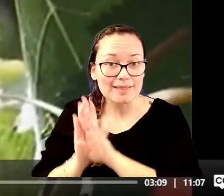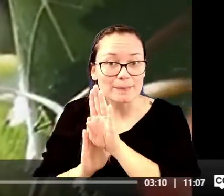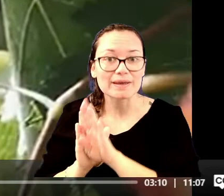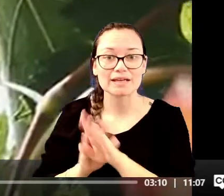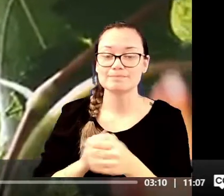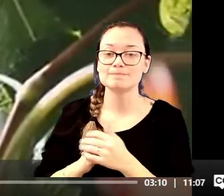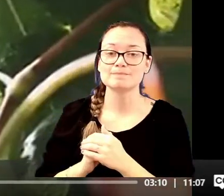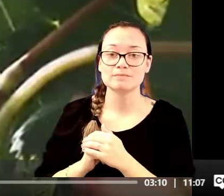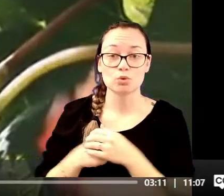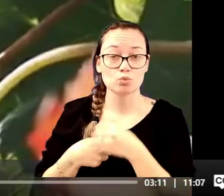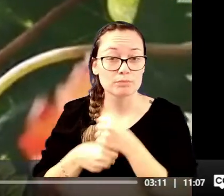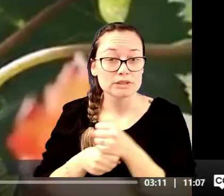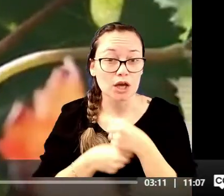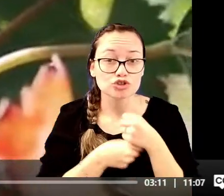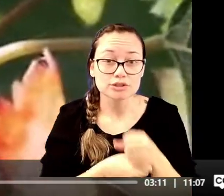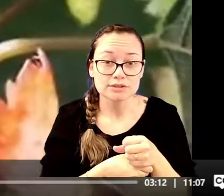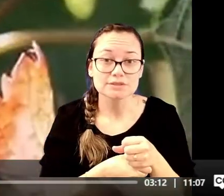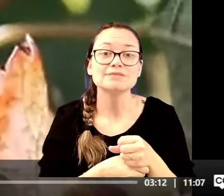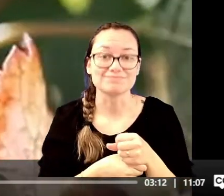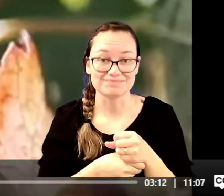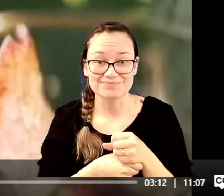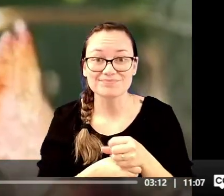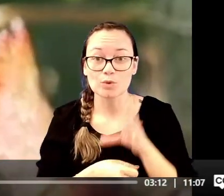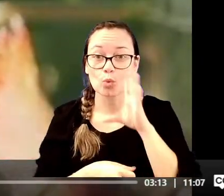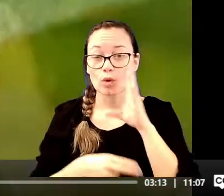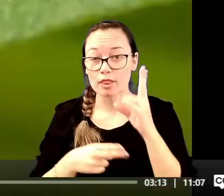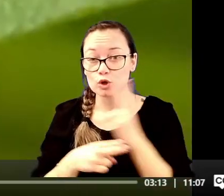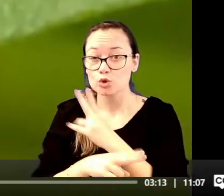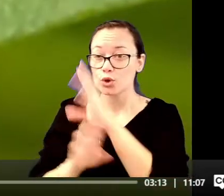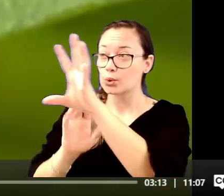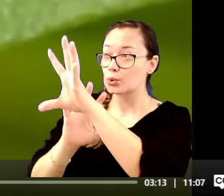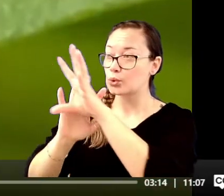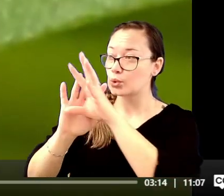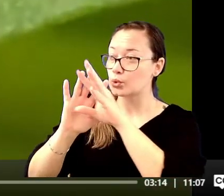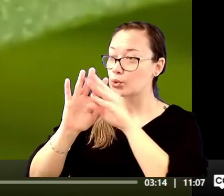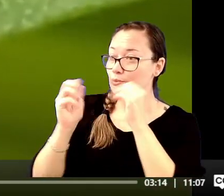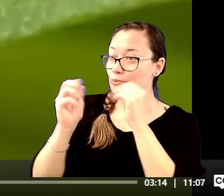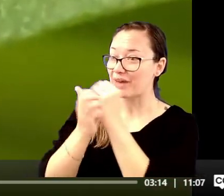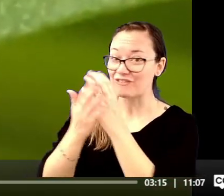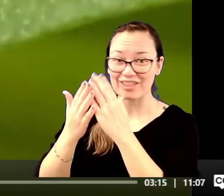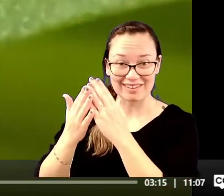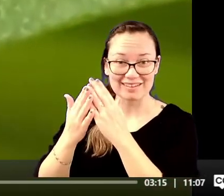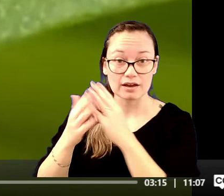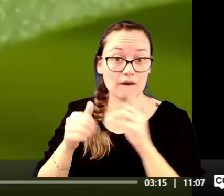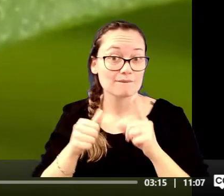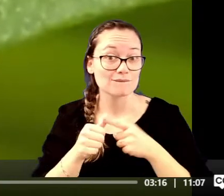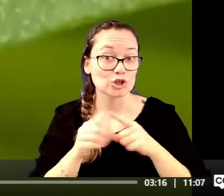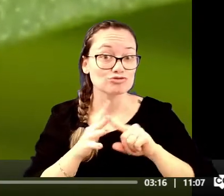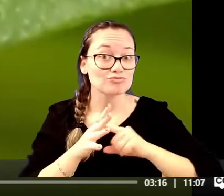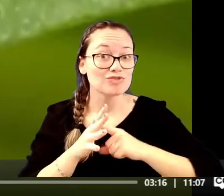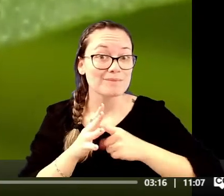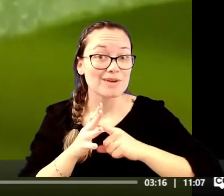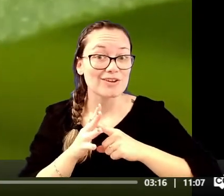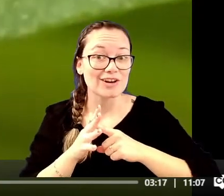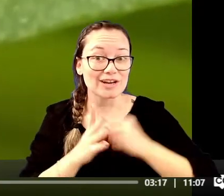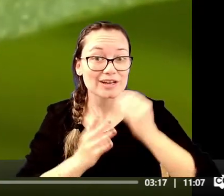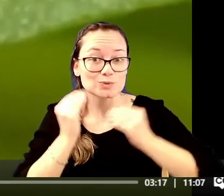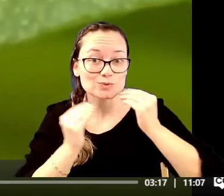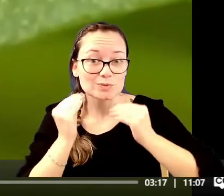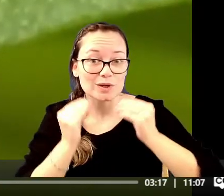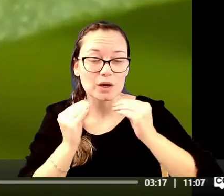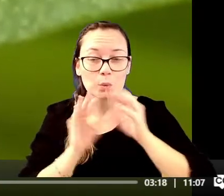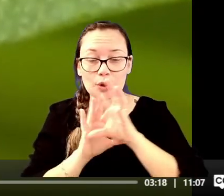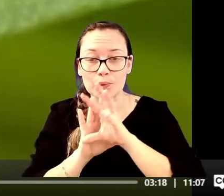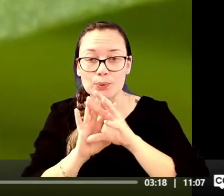for reproduction. They're going to use all of it that they can use. And when a primary consumer eats this producer, it's going to get some of